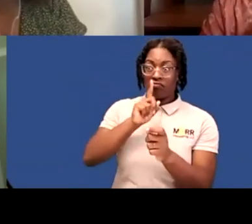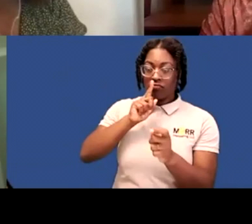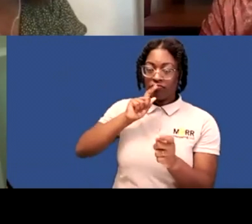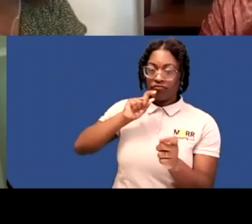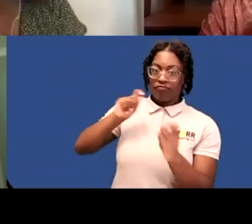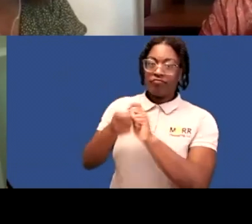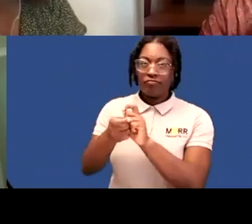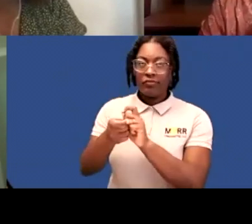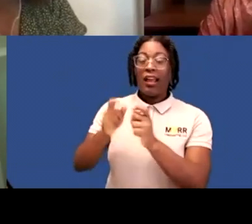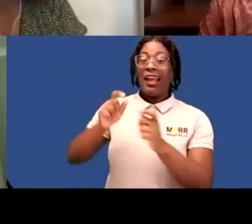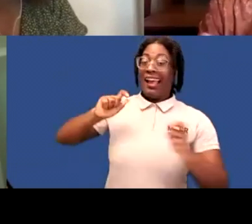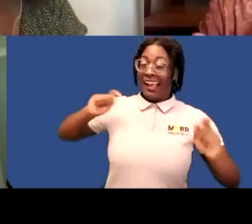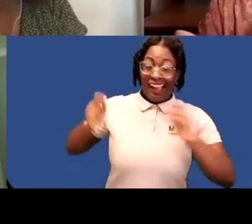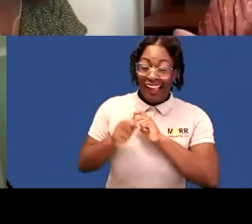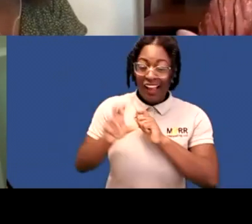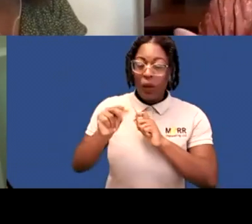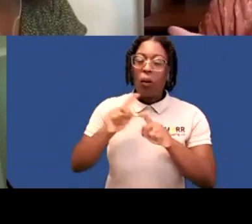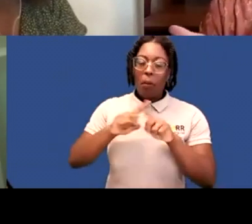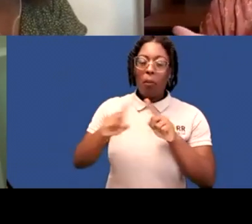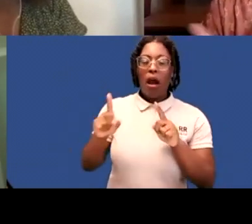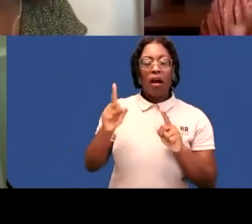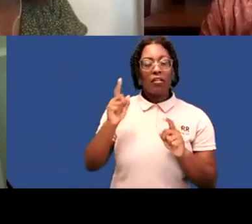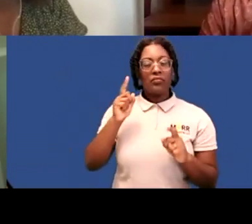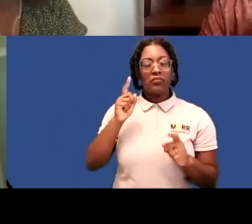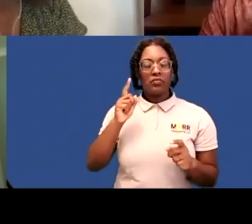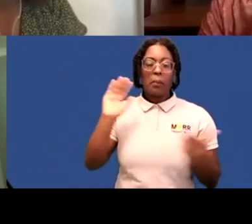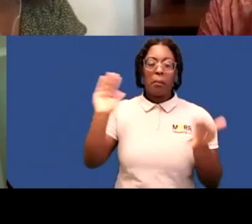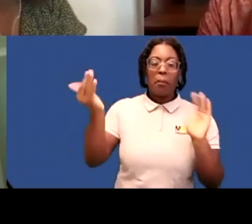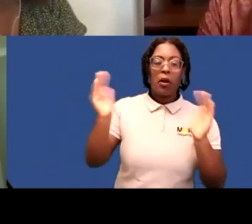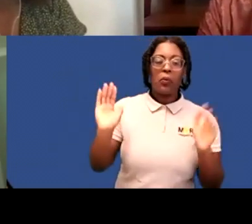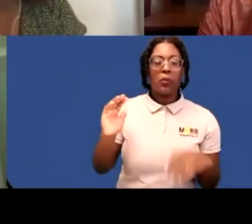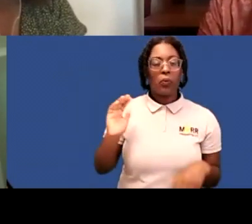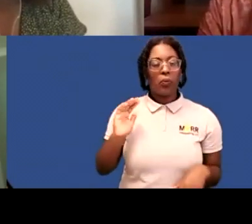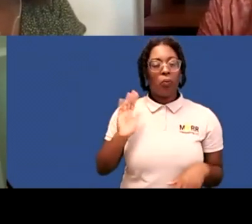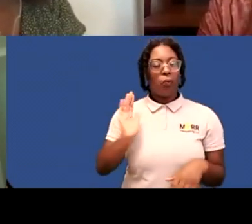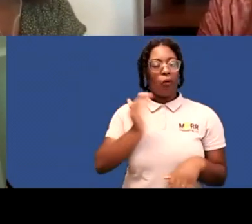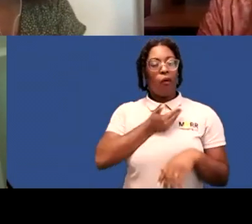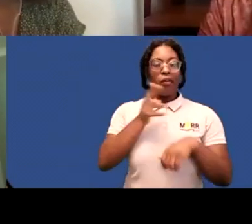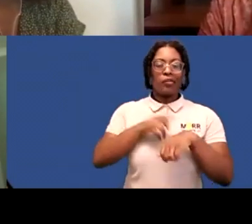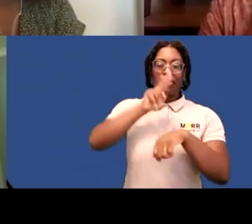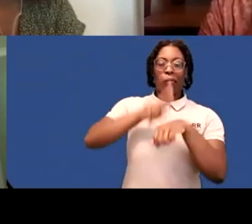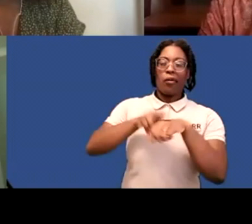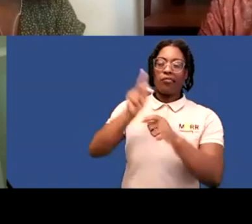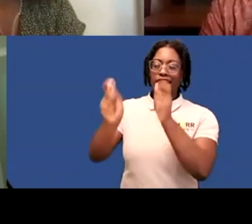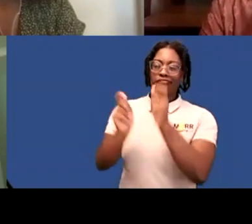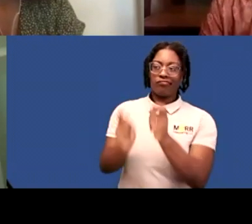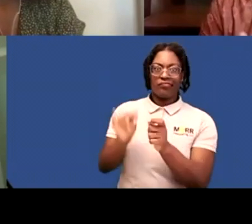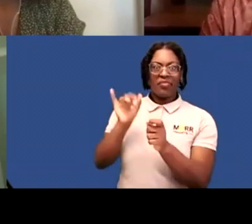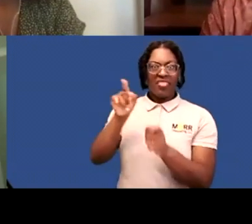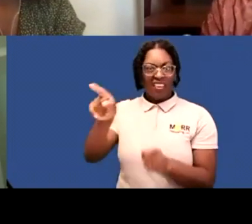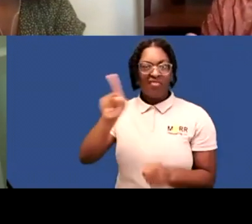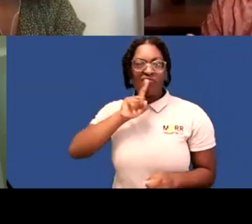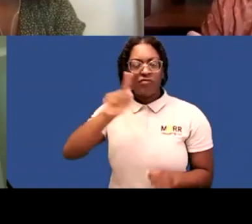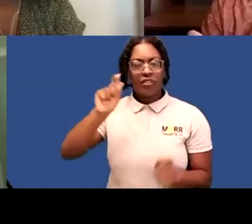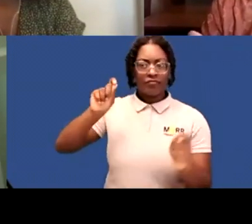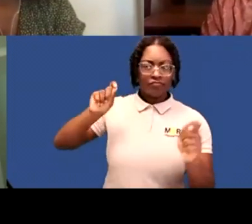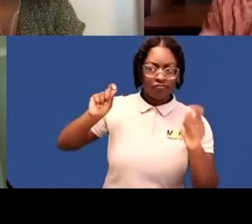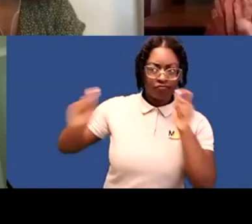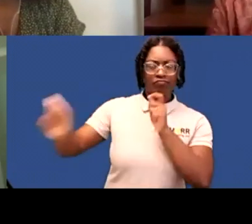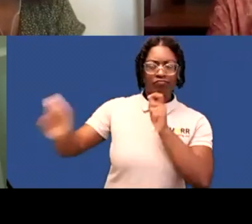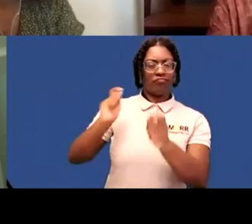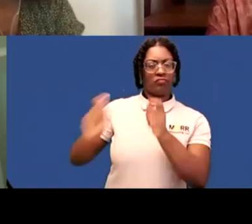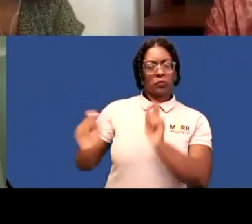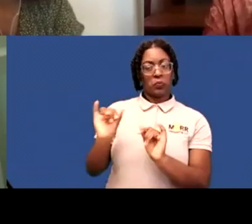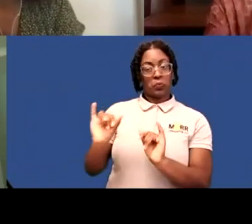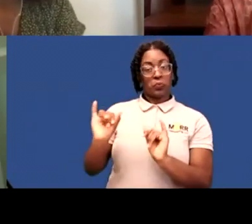standards. Not radical in that it's what you should have been teaching all along. And so I always told my teacher candidates, hey, go to the standards. The